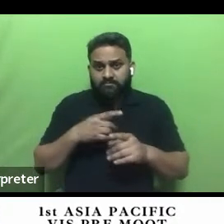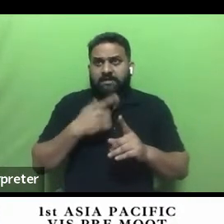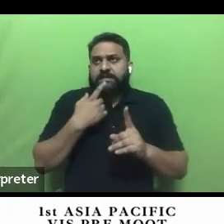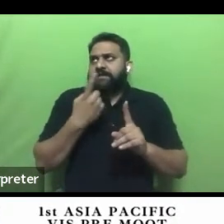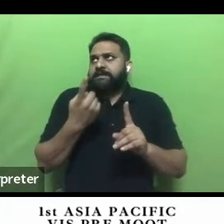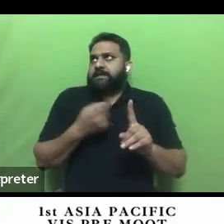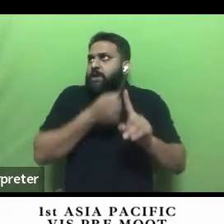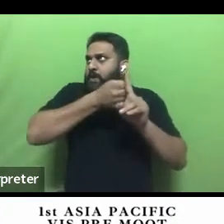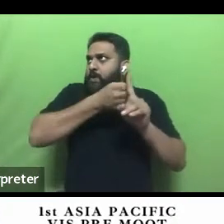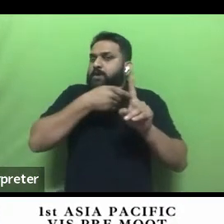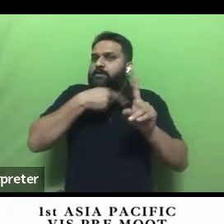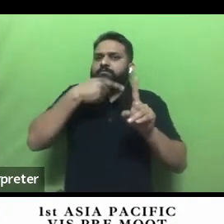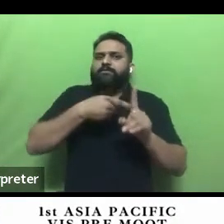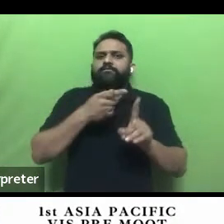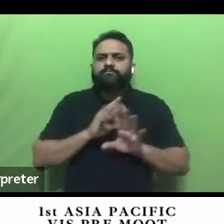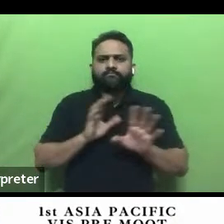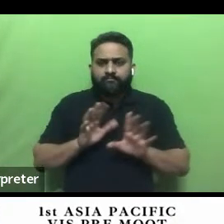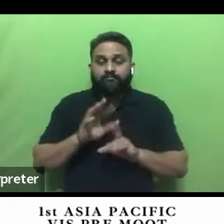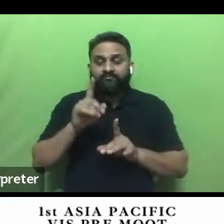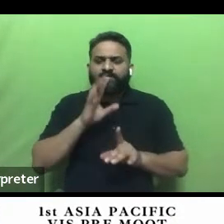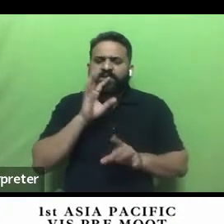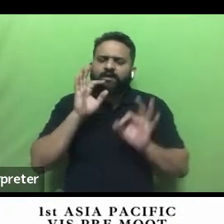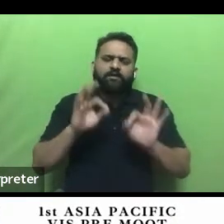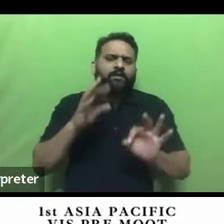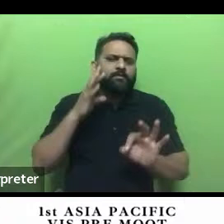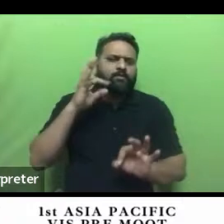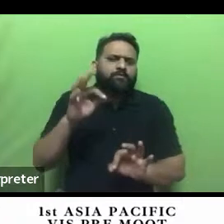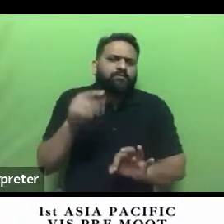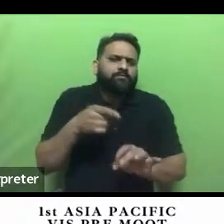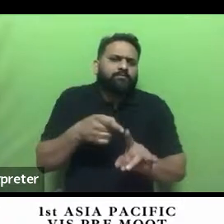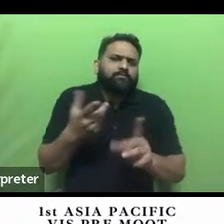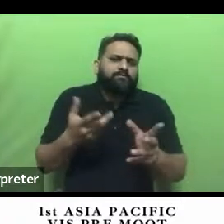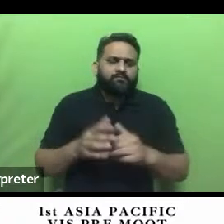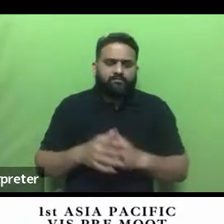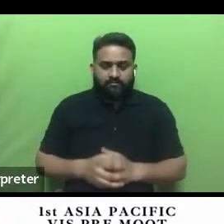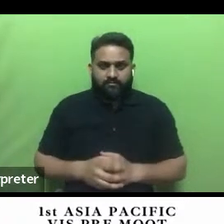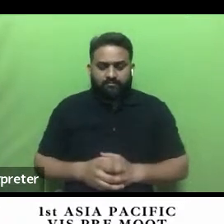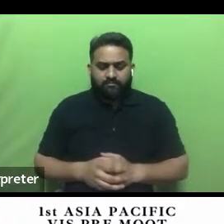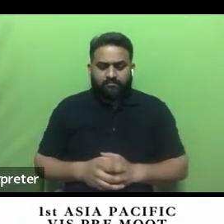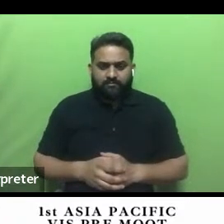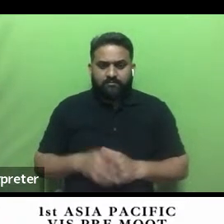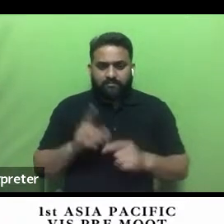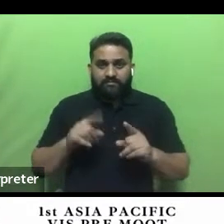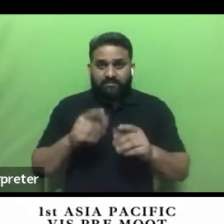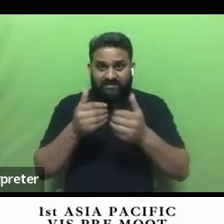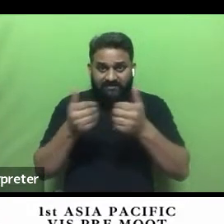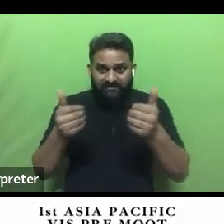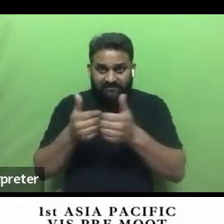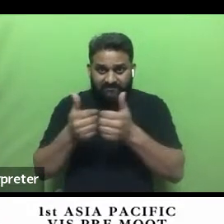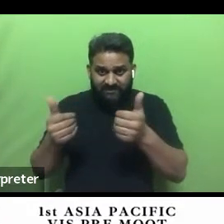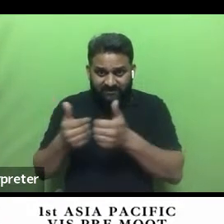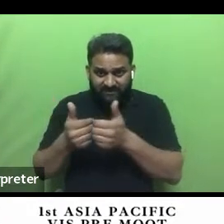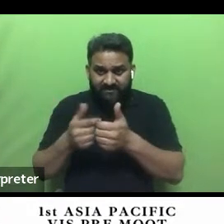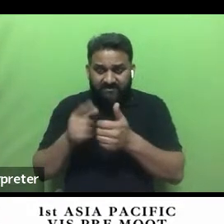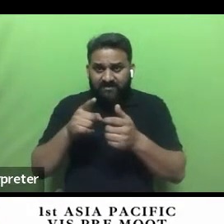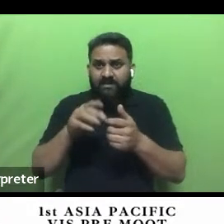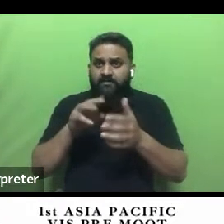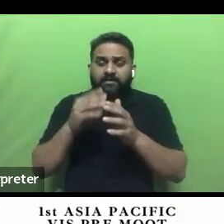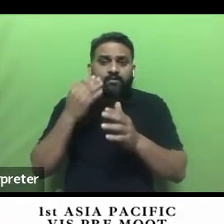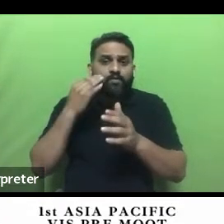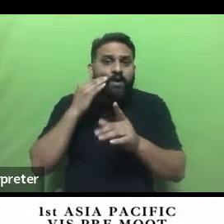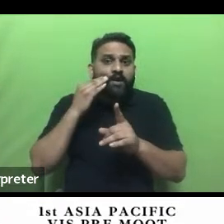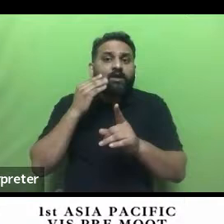here. What is really important is that separability applies when considering